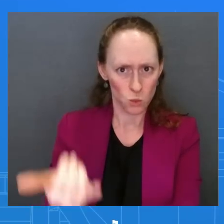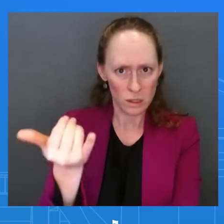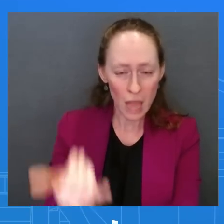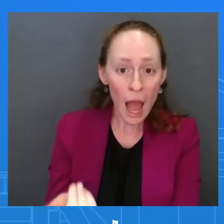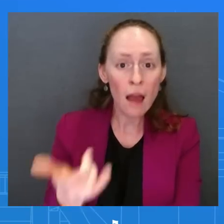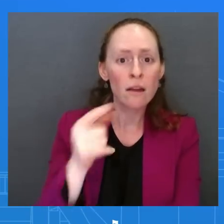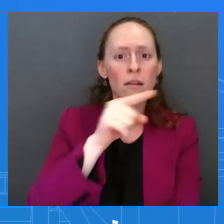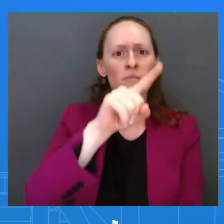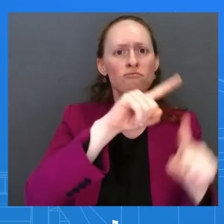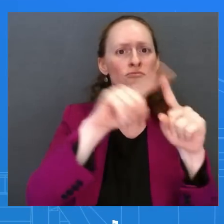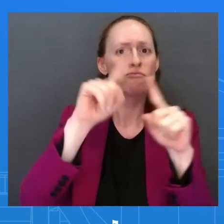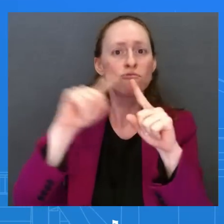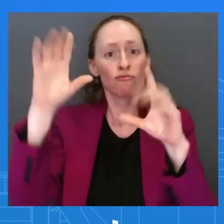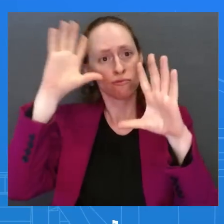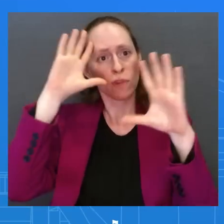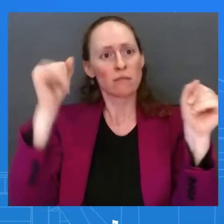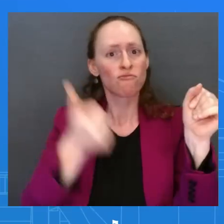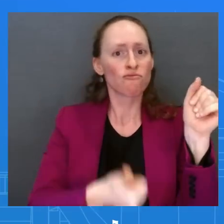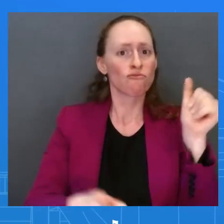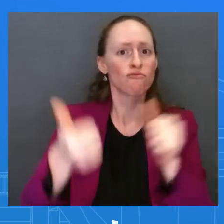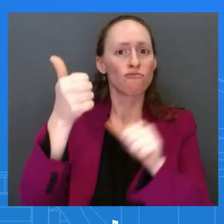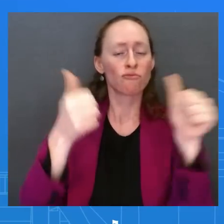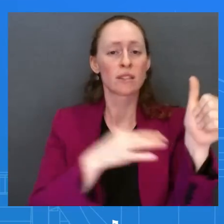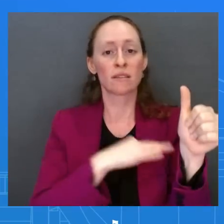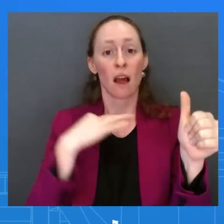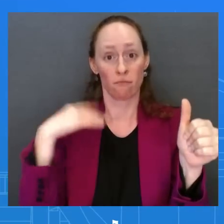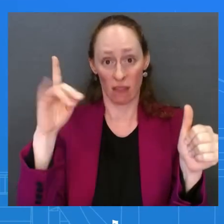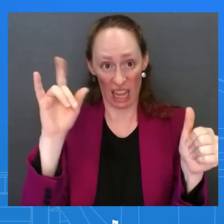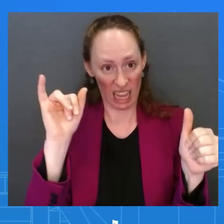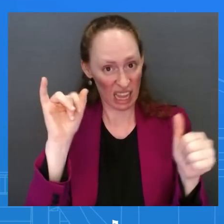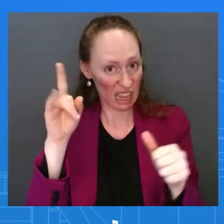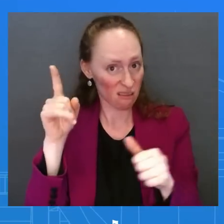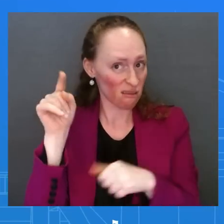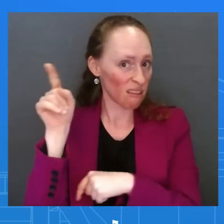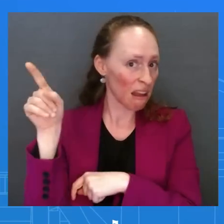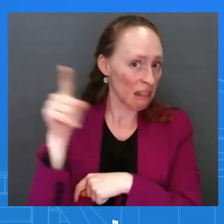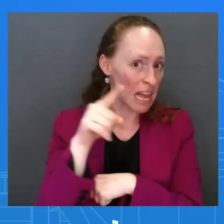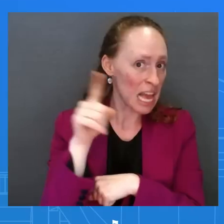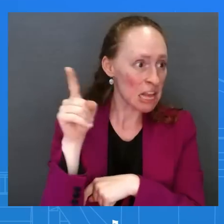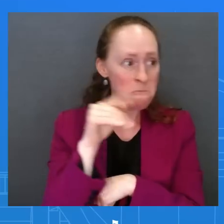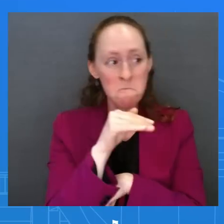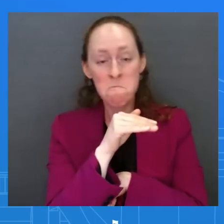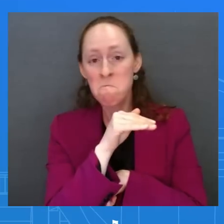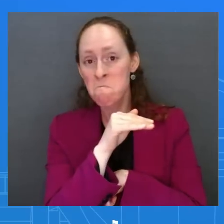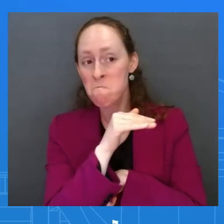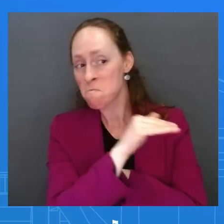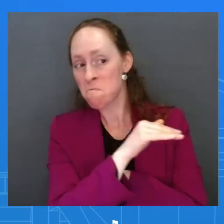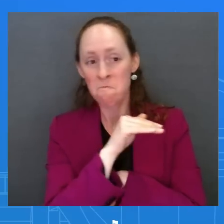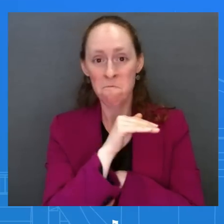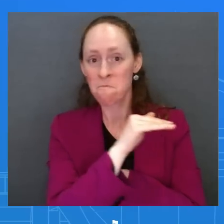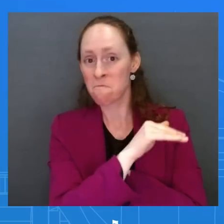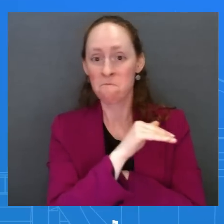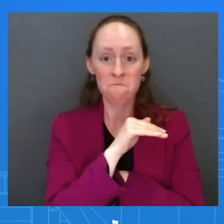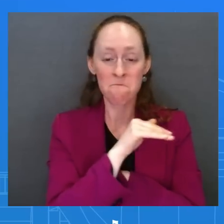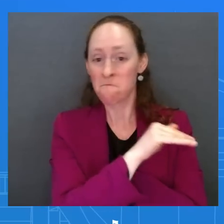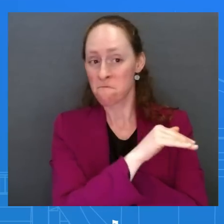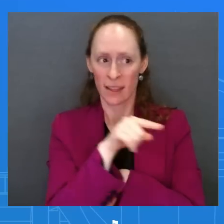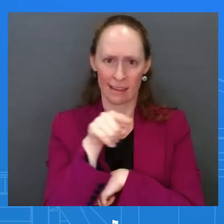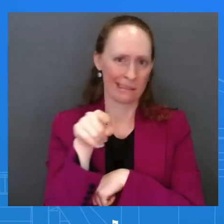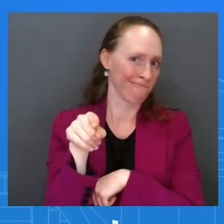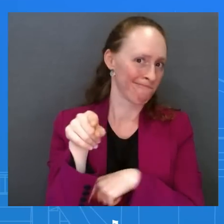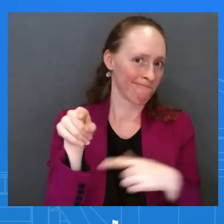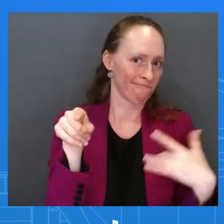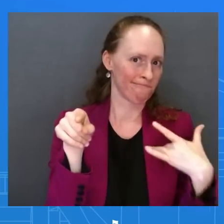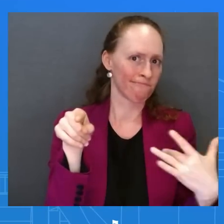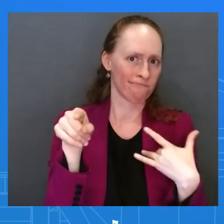on Acting Secretary Sue's nomination? And has there been any determination of how long she could stay in